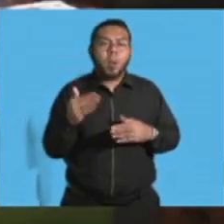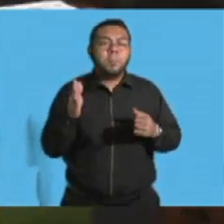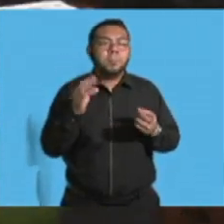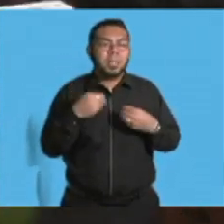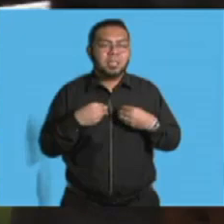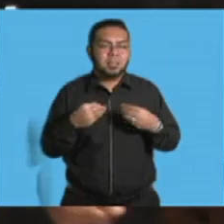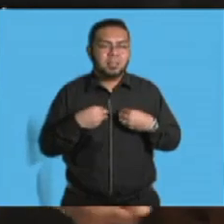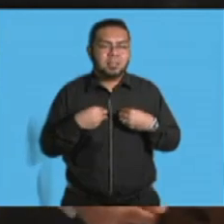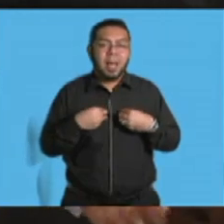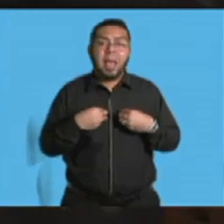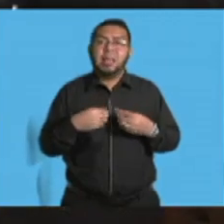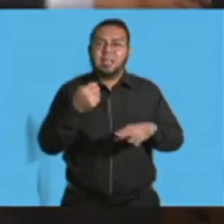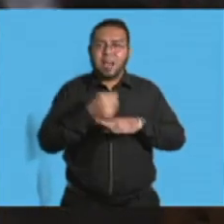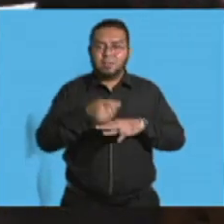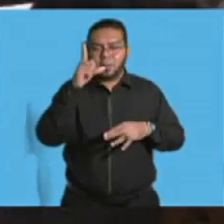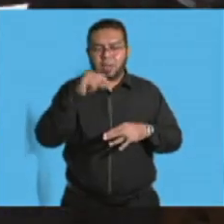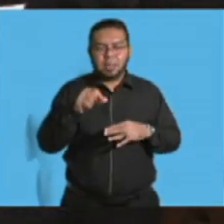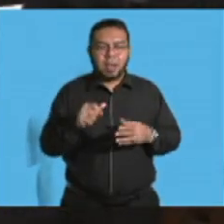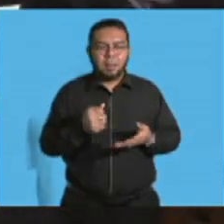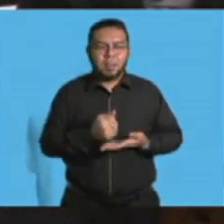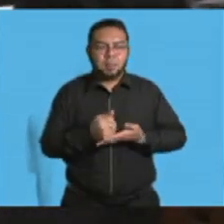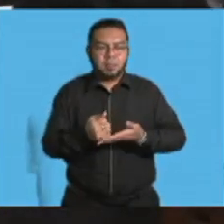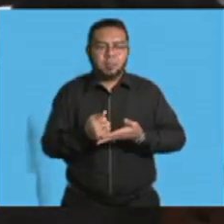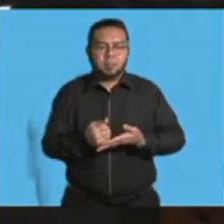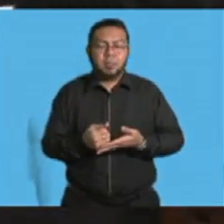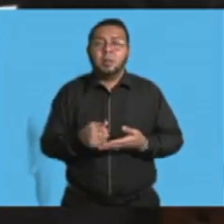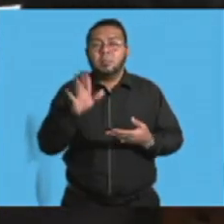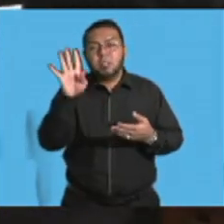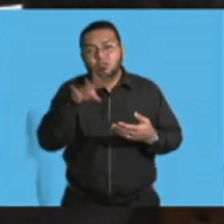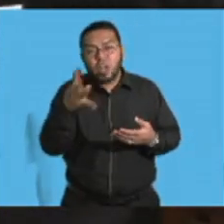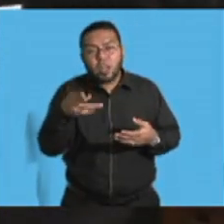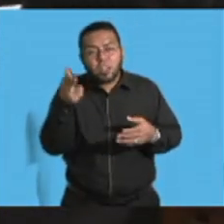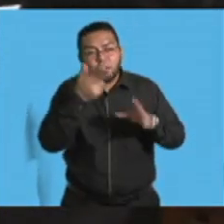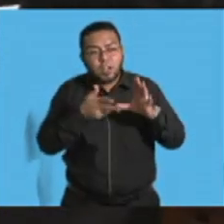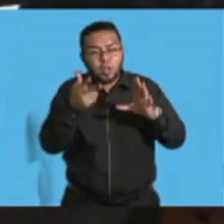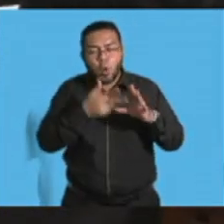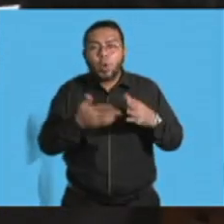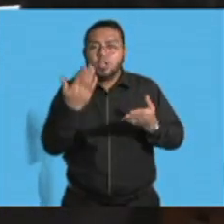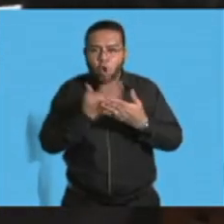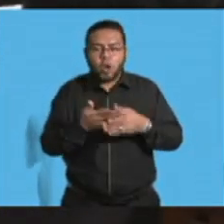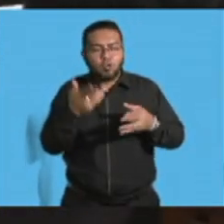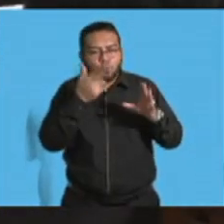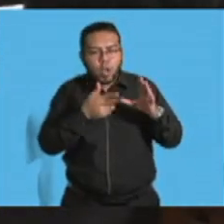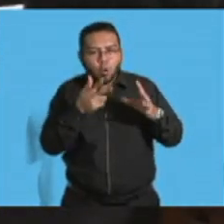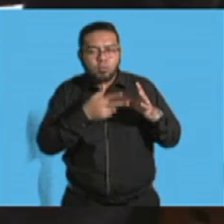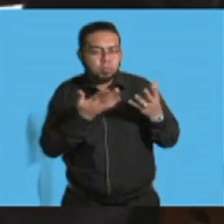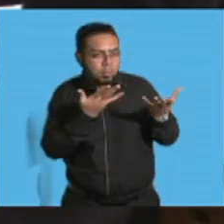government can come and subsidize. Please check the video, it's there. It's on record.